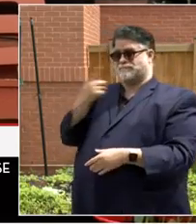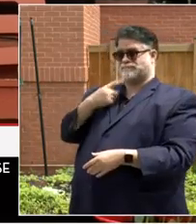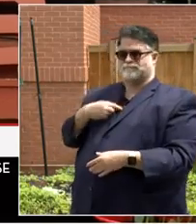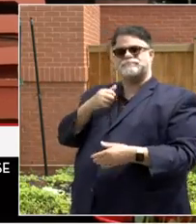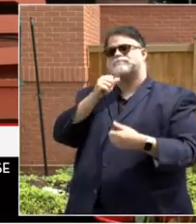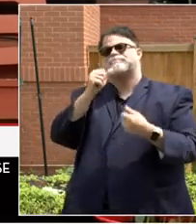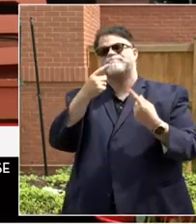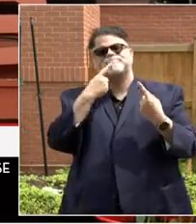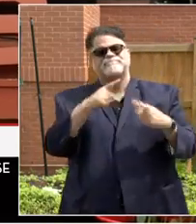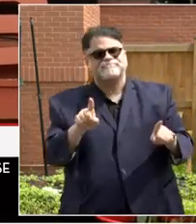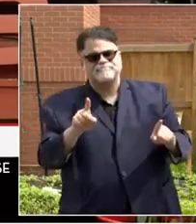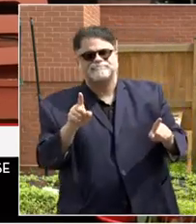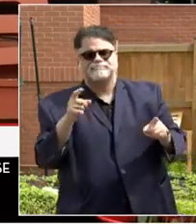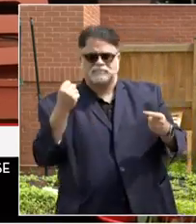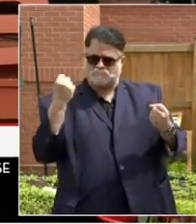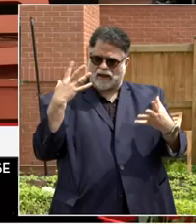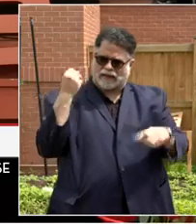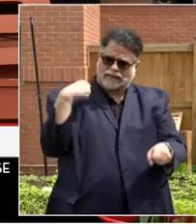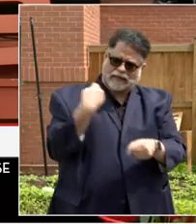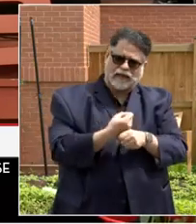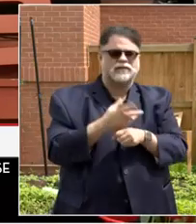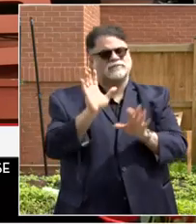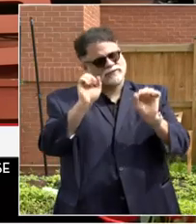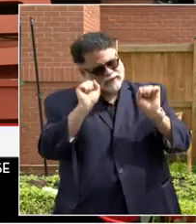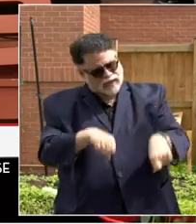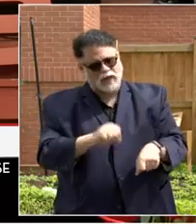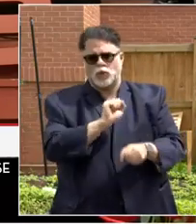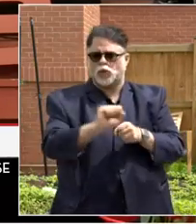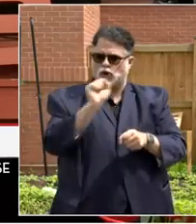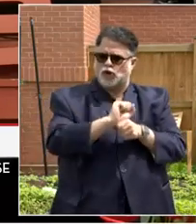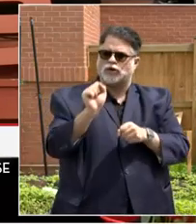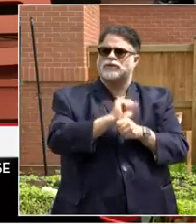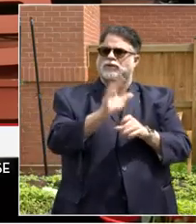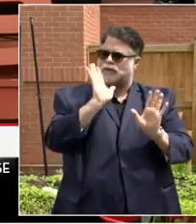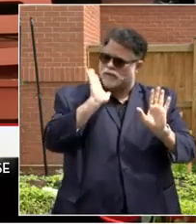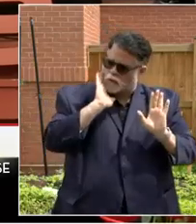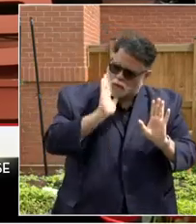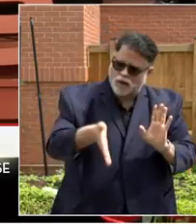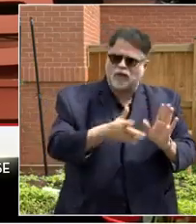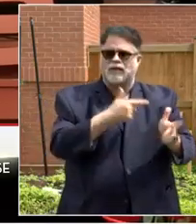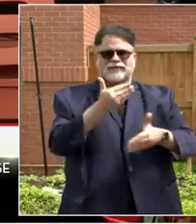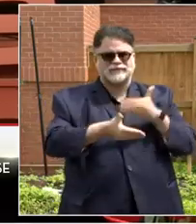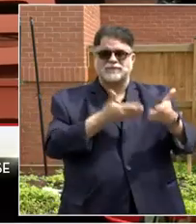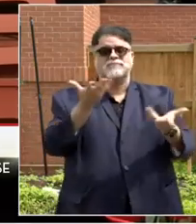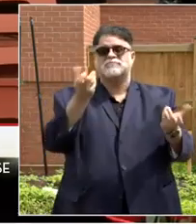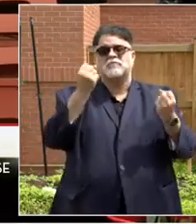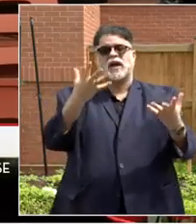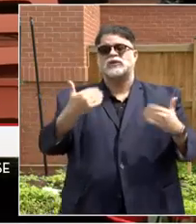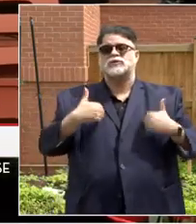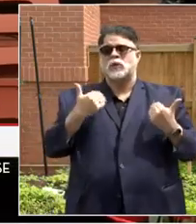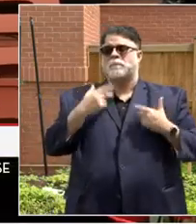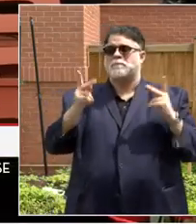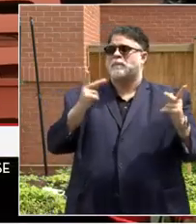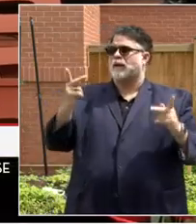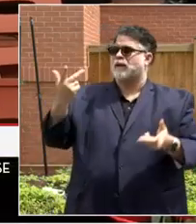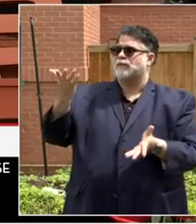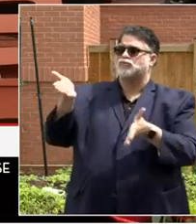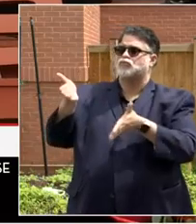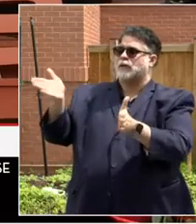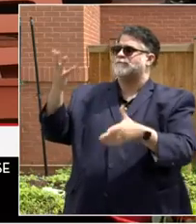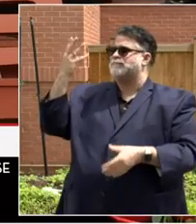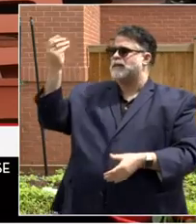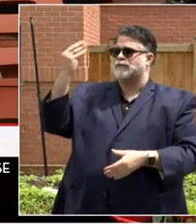getting people off the street, giving people hope. Trey, who works with Damien Ministry, just brought her